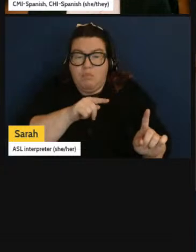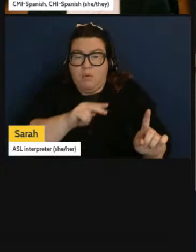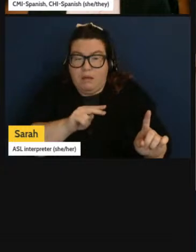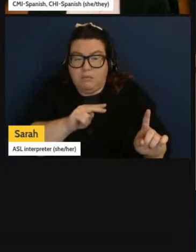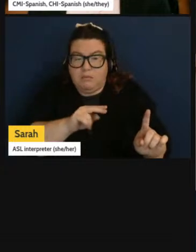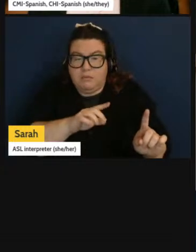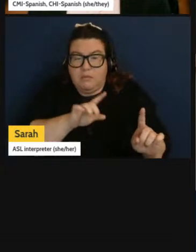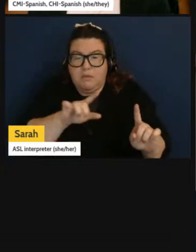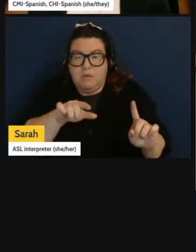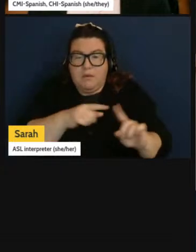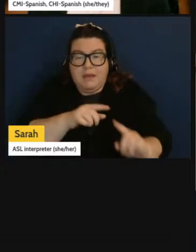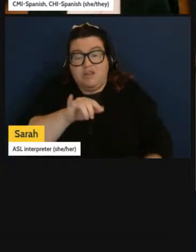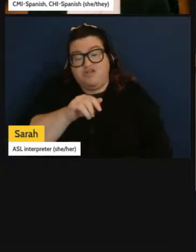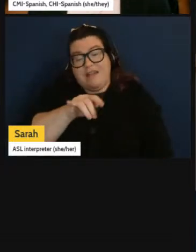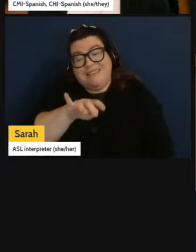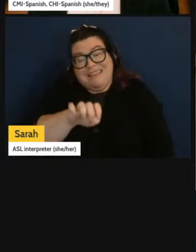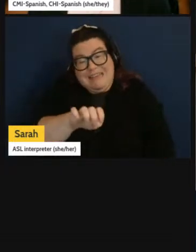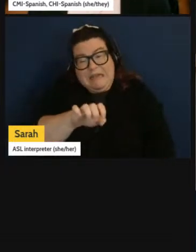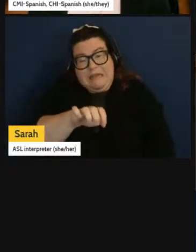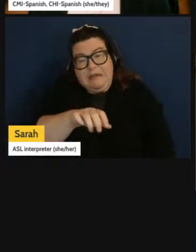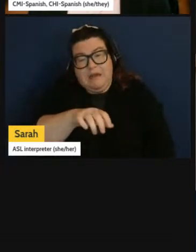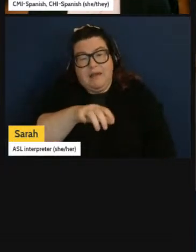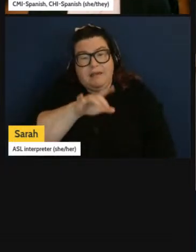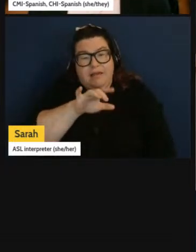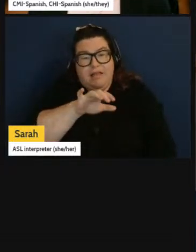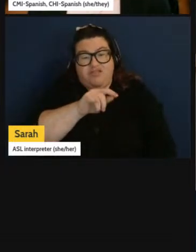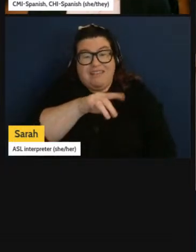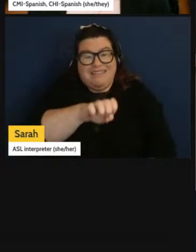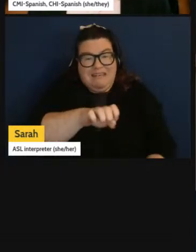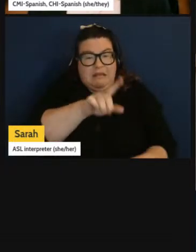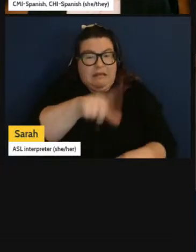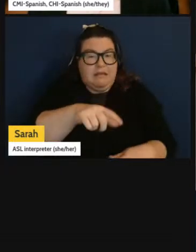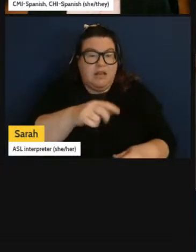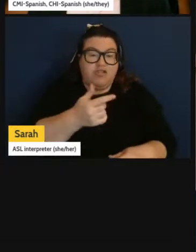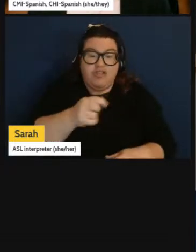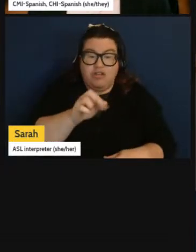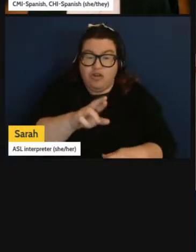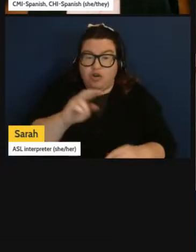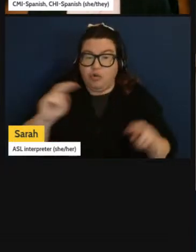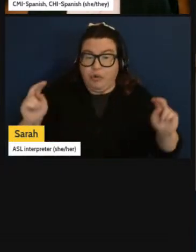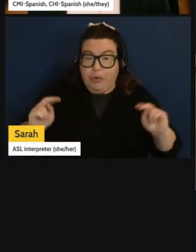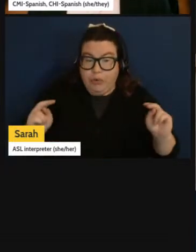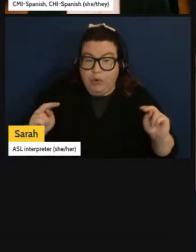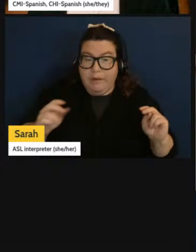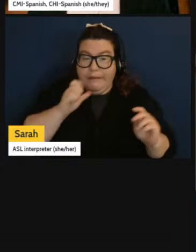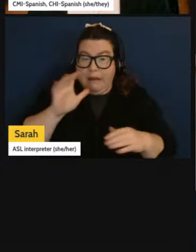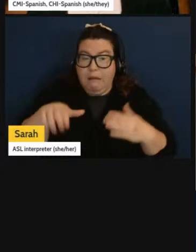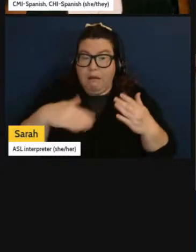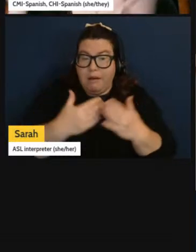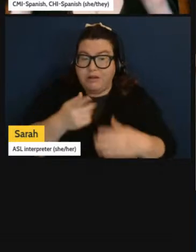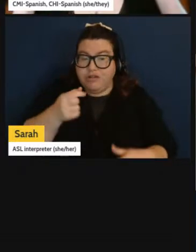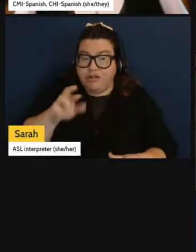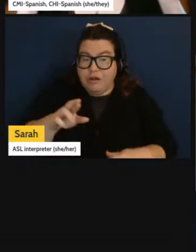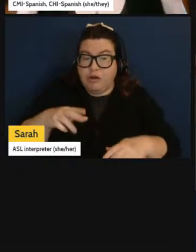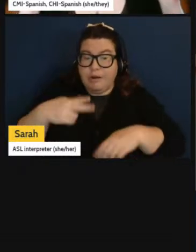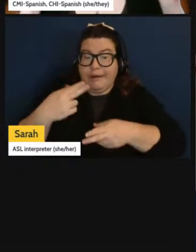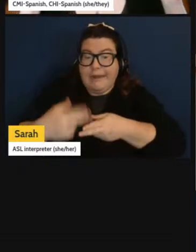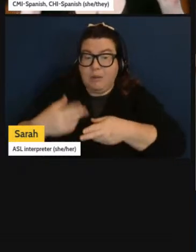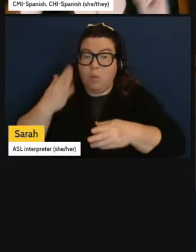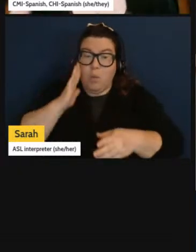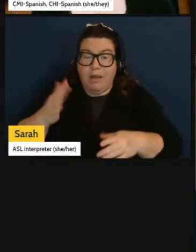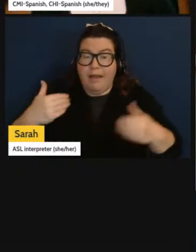is a gender-neutral name and they is a gender-neutral pronoun, not all people with gendered names will have